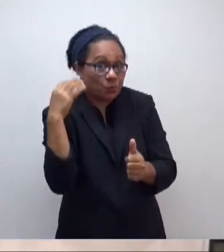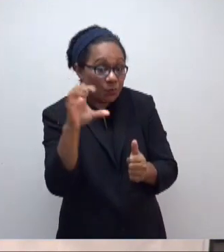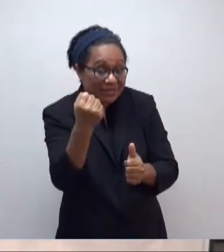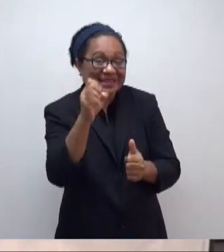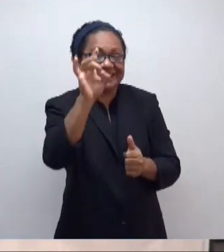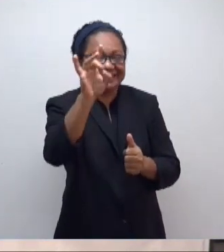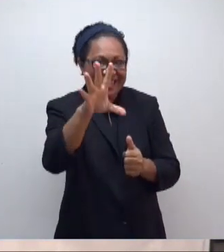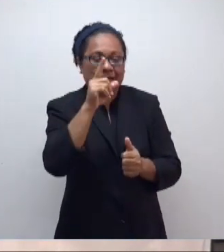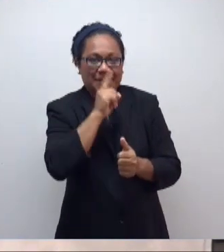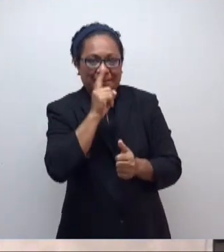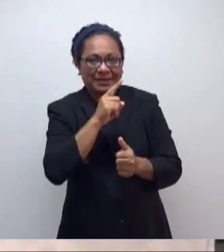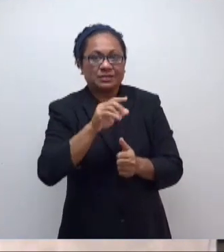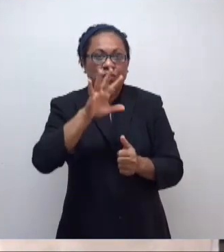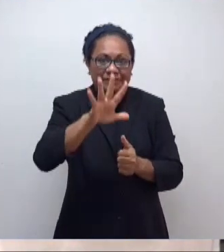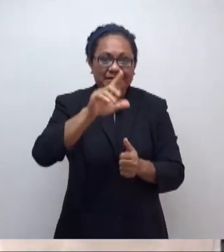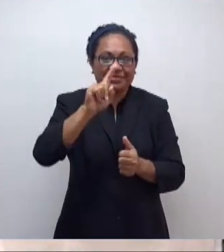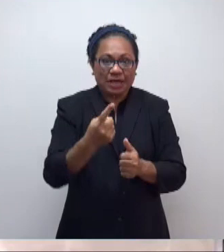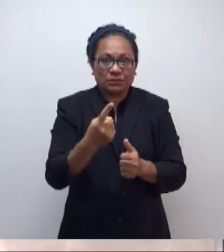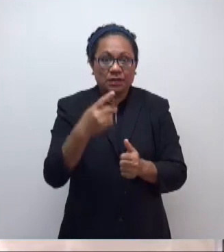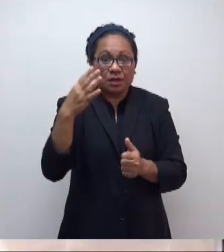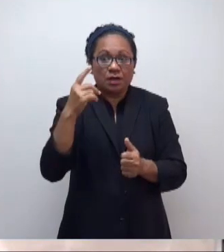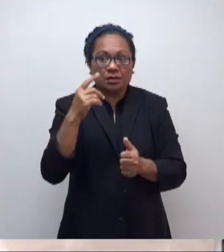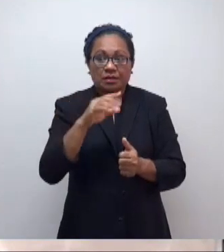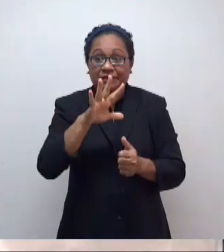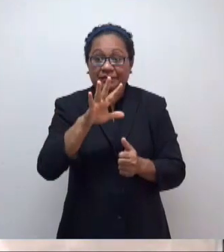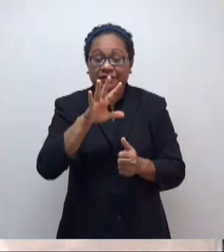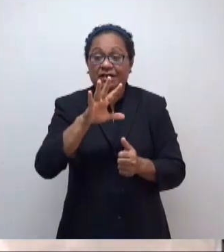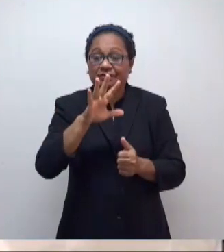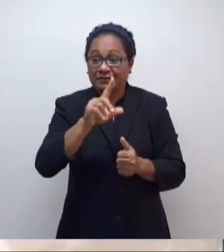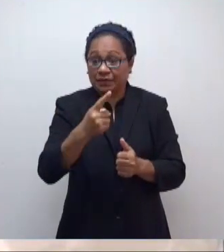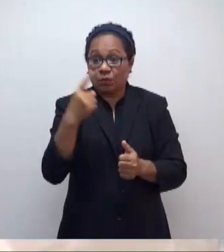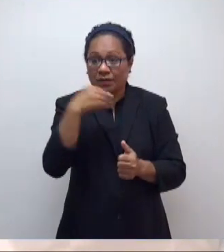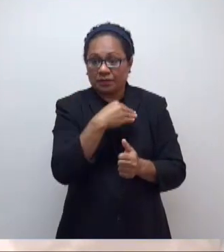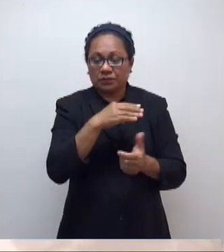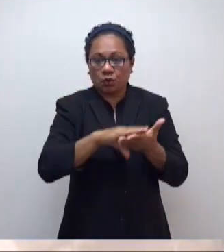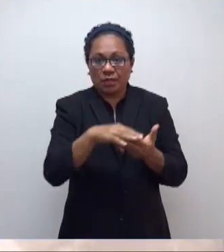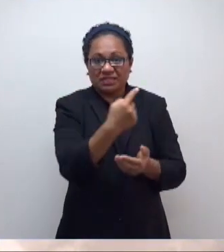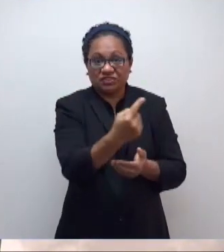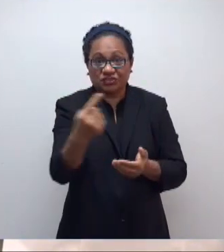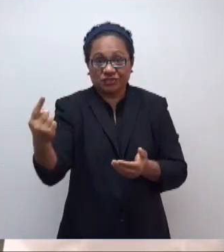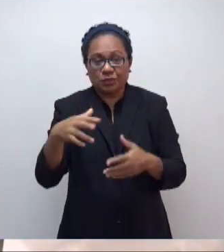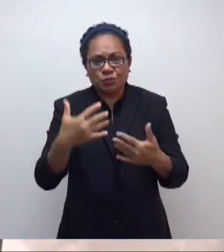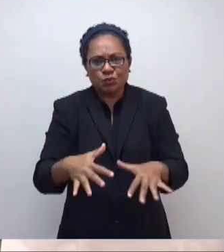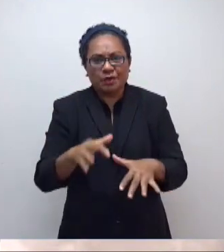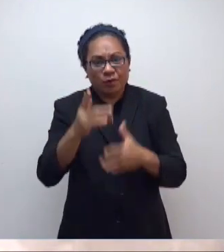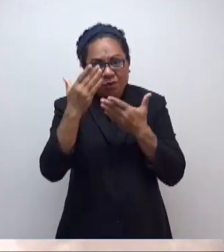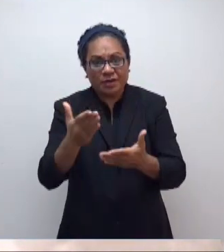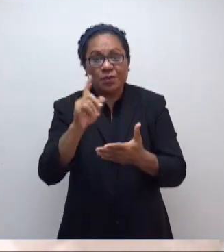So $5,100 each in honor of our 51st anniversary of